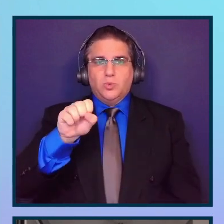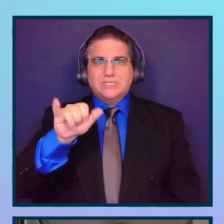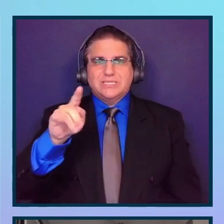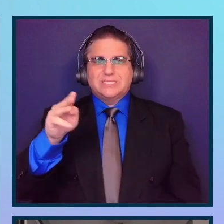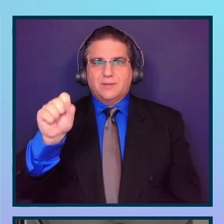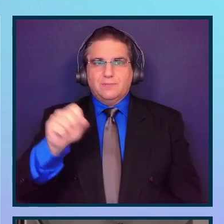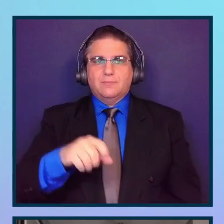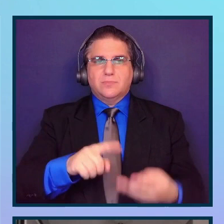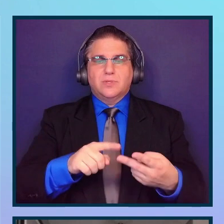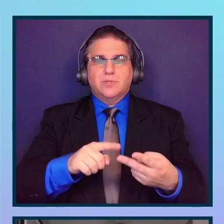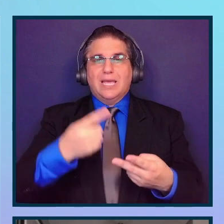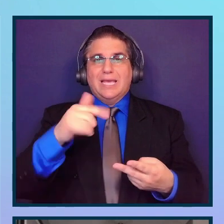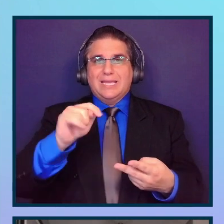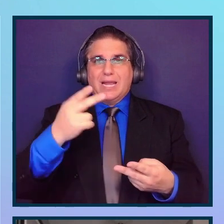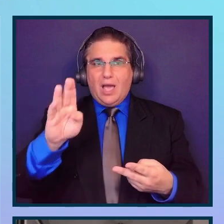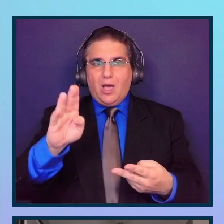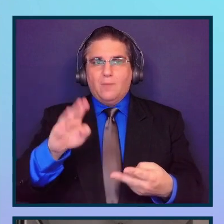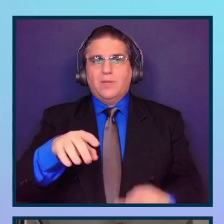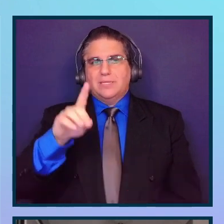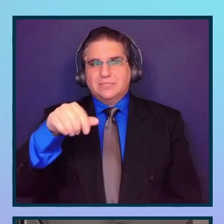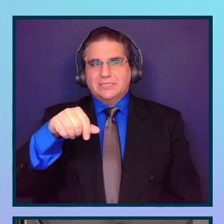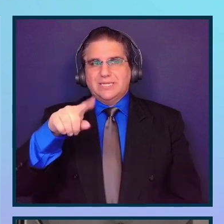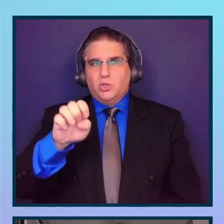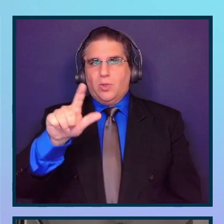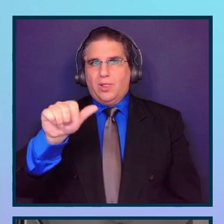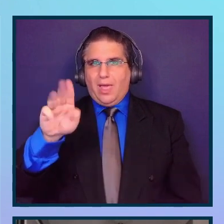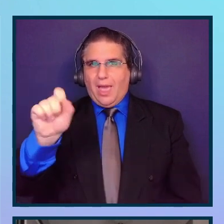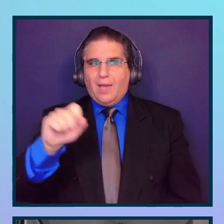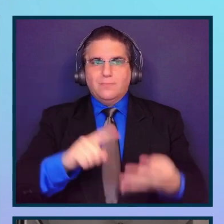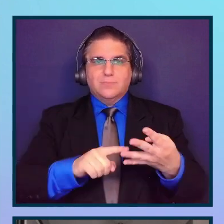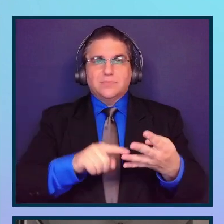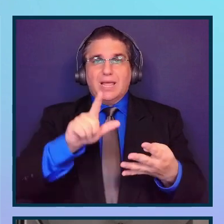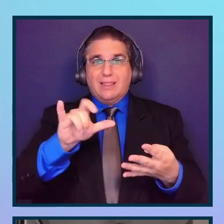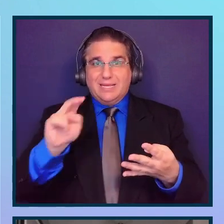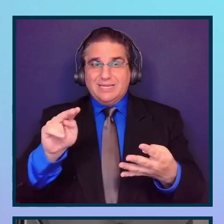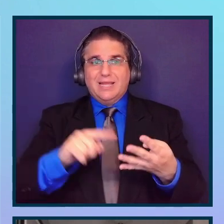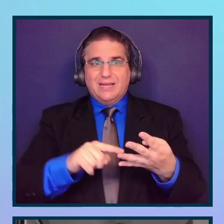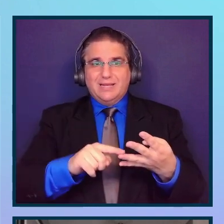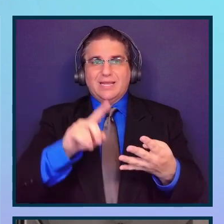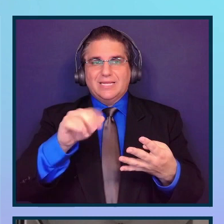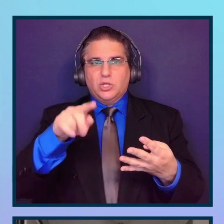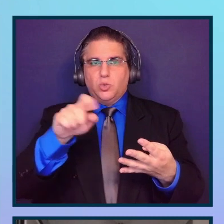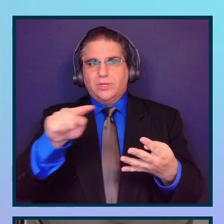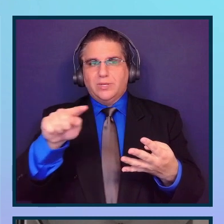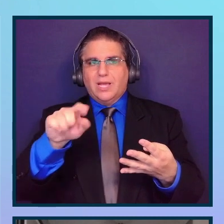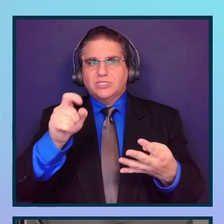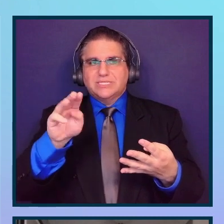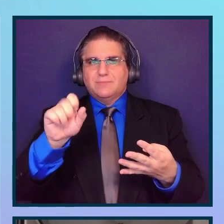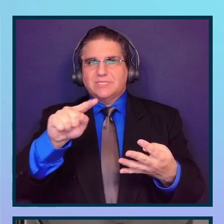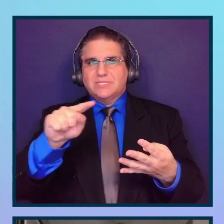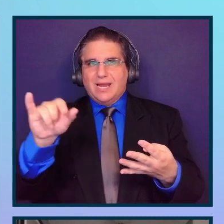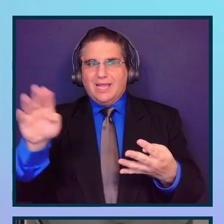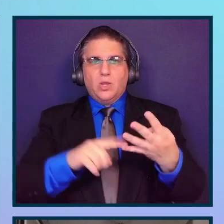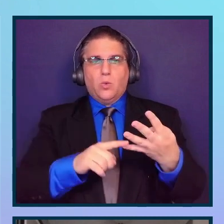so on our GitHub page, Deque Labs. We have a LinkedIn at Deque-Systems-Inc. or our YouTube